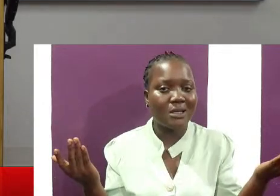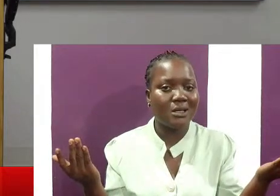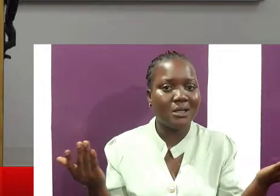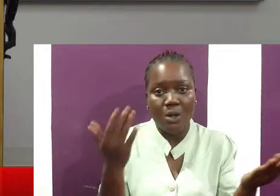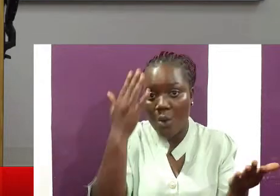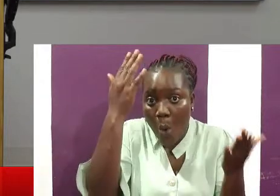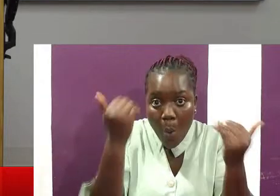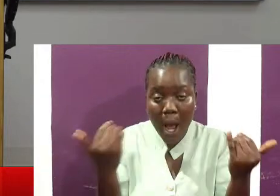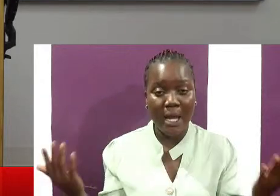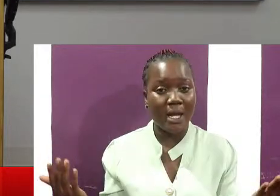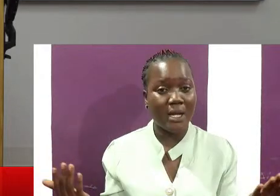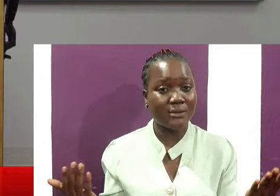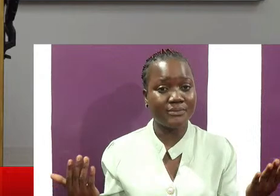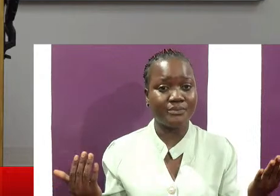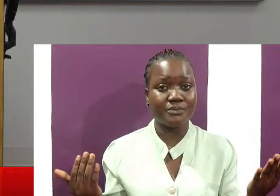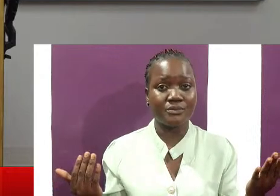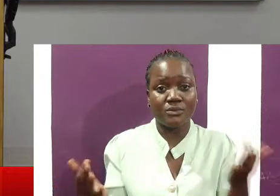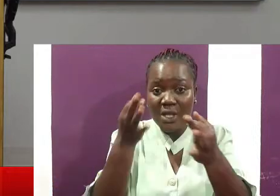path.